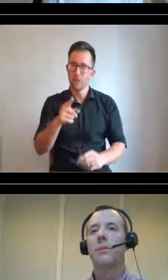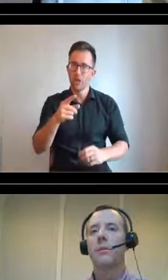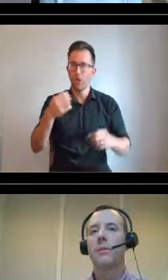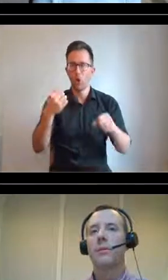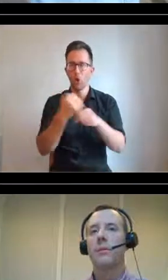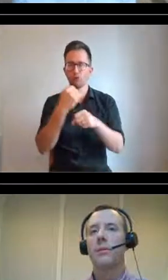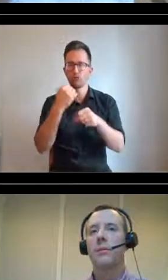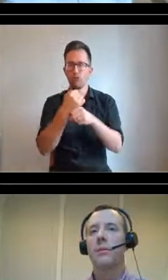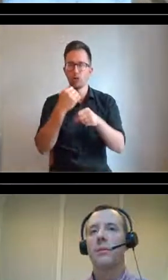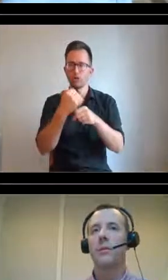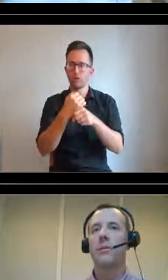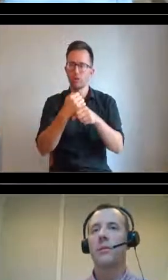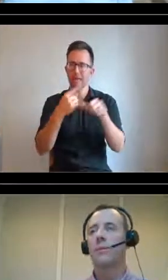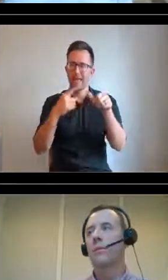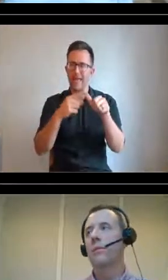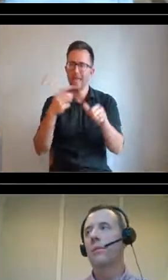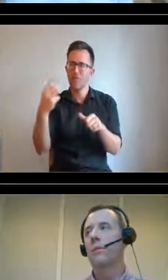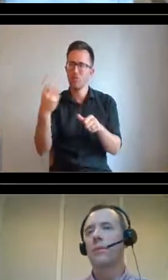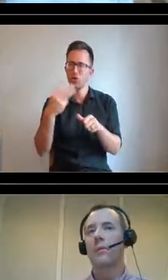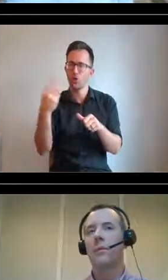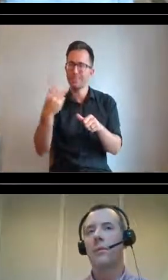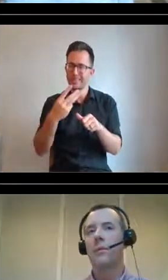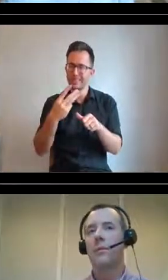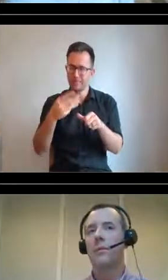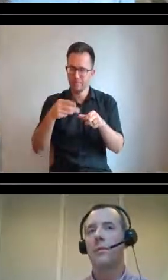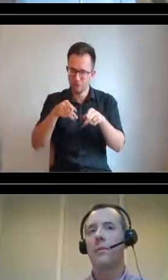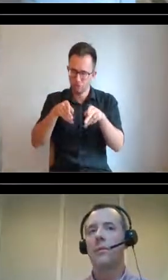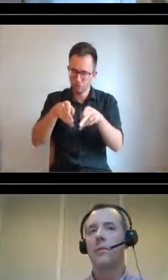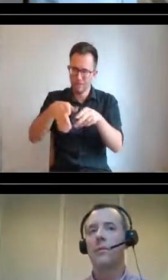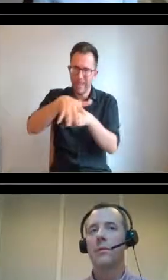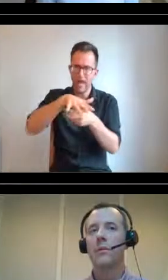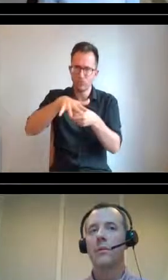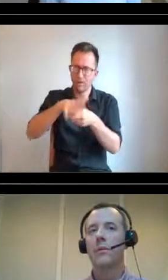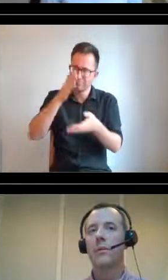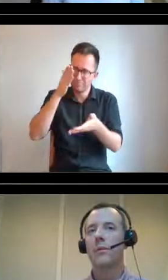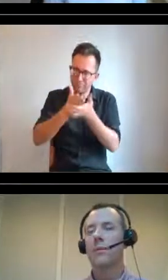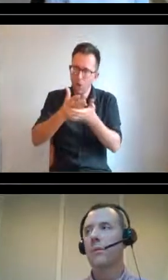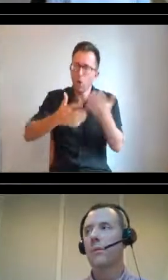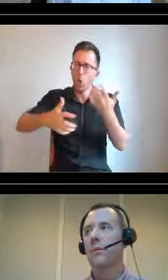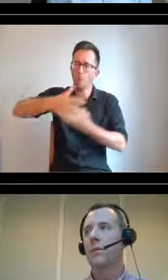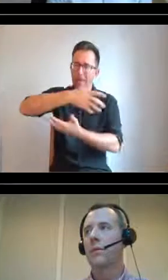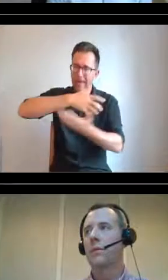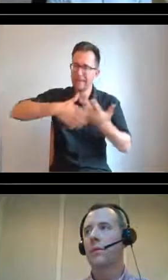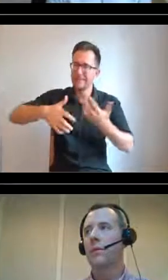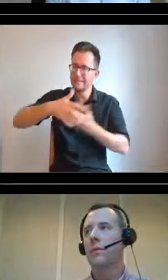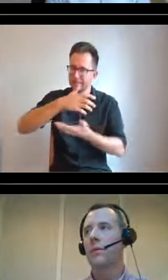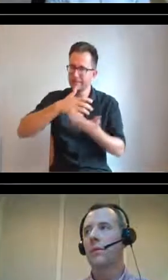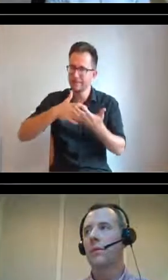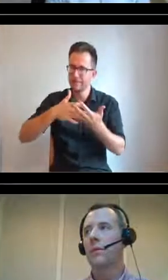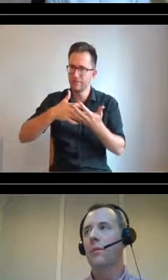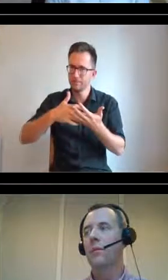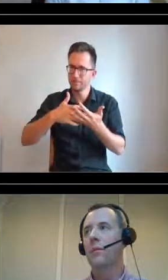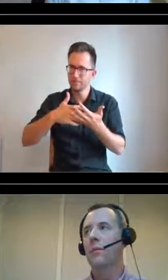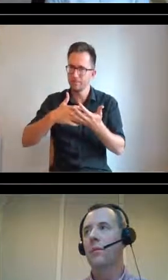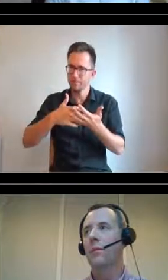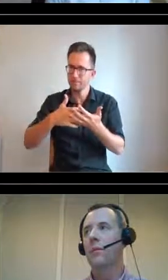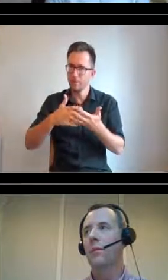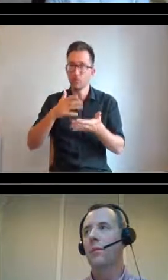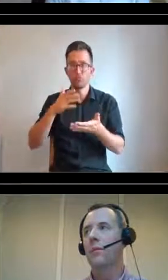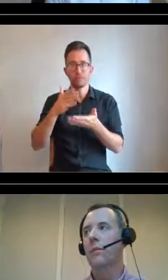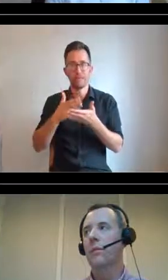of the A13 junction is very complicated. And I think we've got a number of